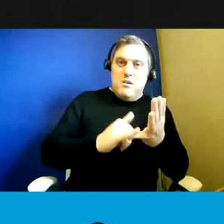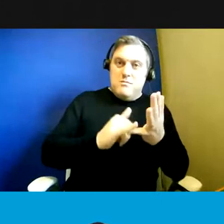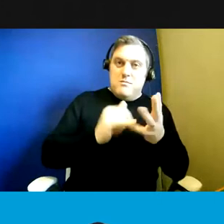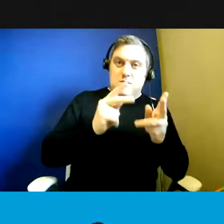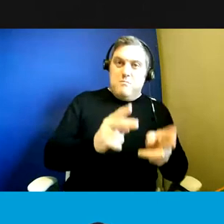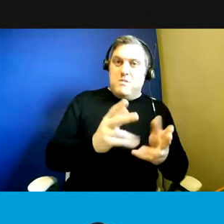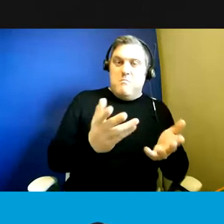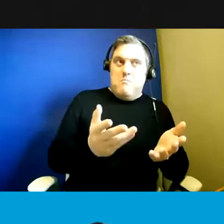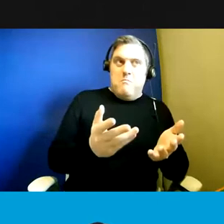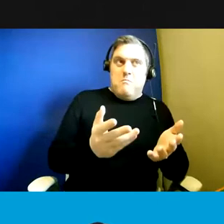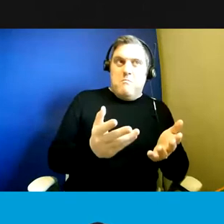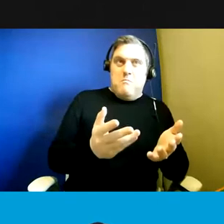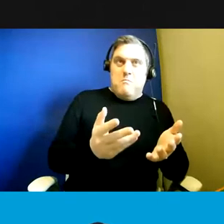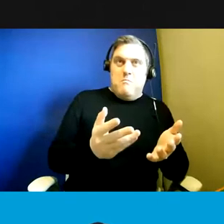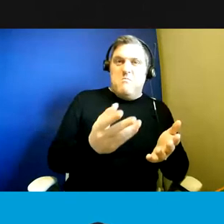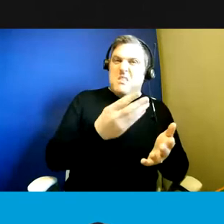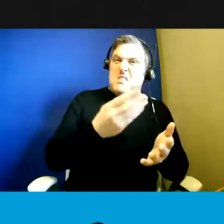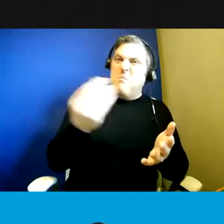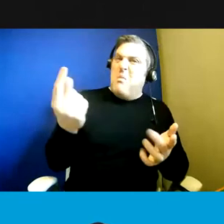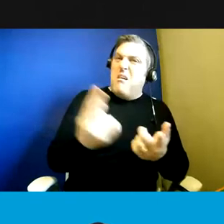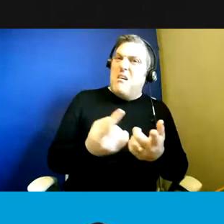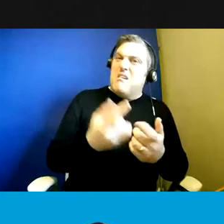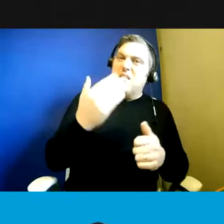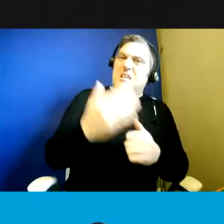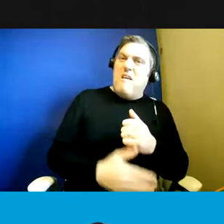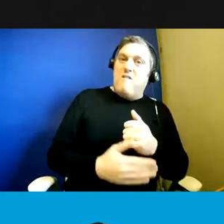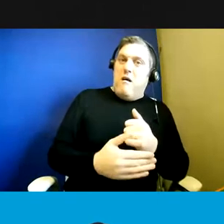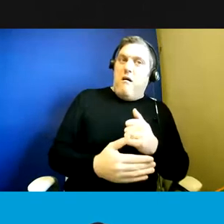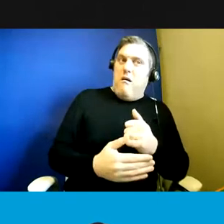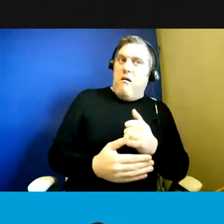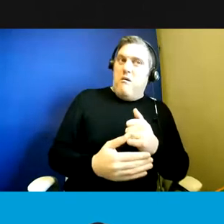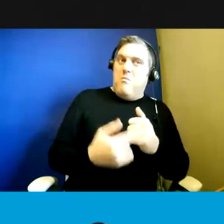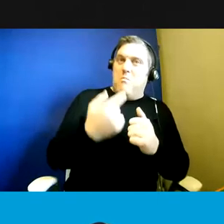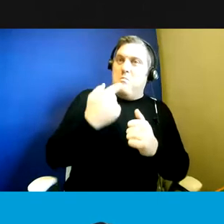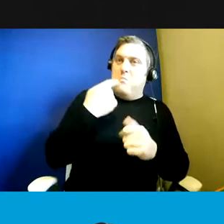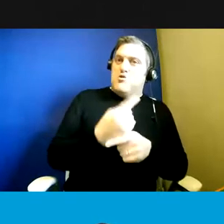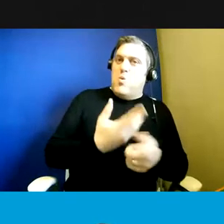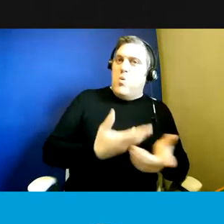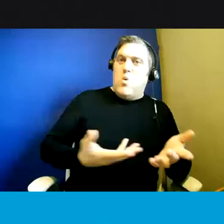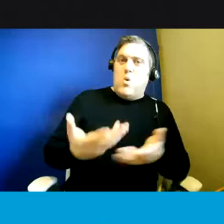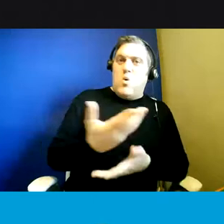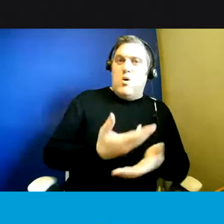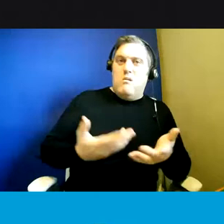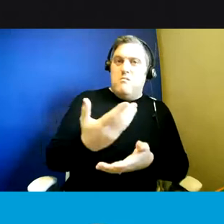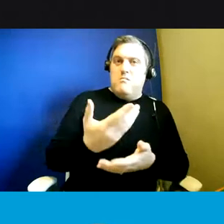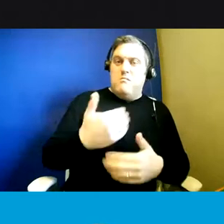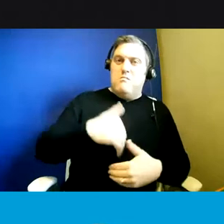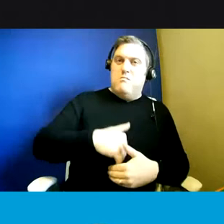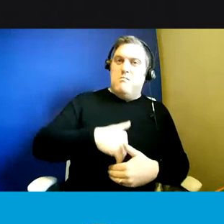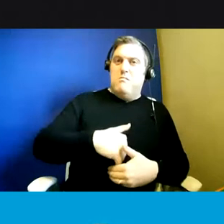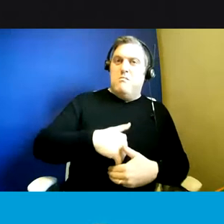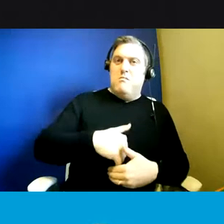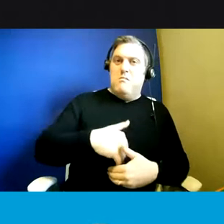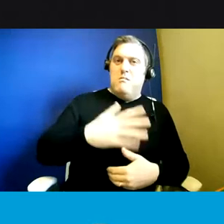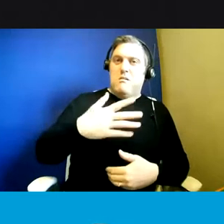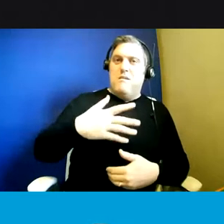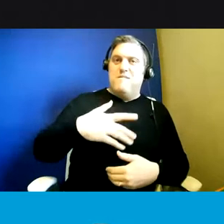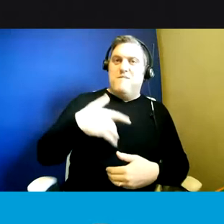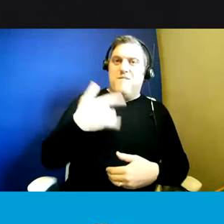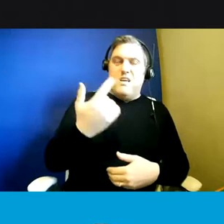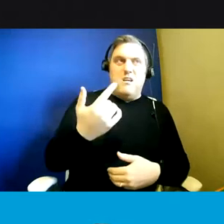And it's just something what's never really been brought up from my point of view. And I think deep down what needs to be done